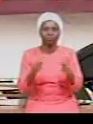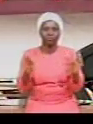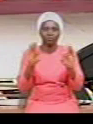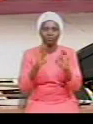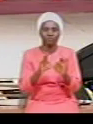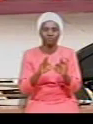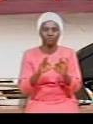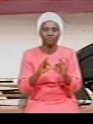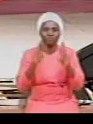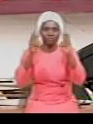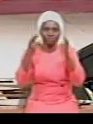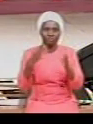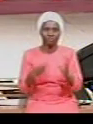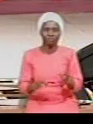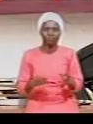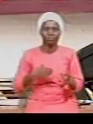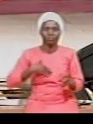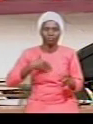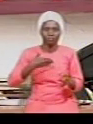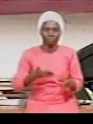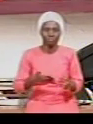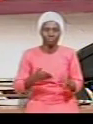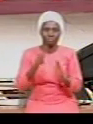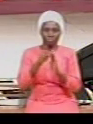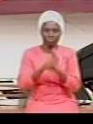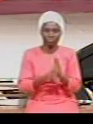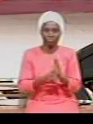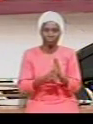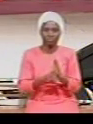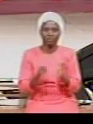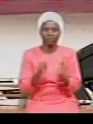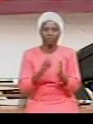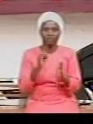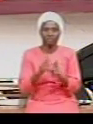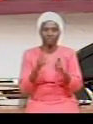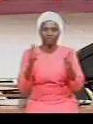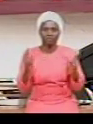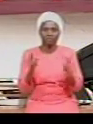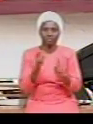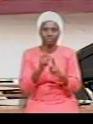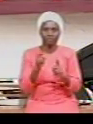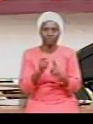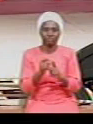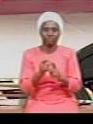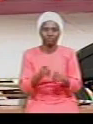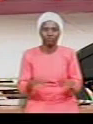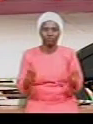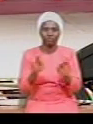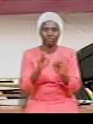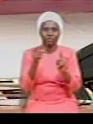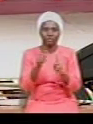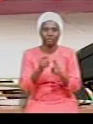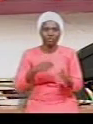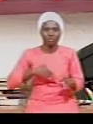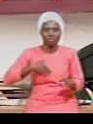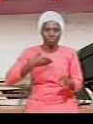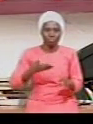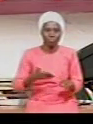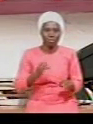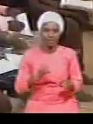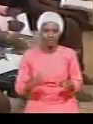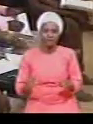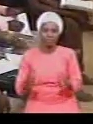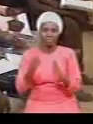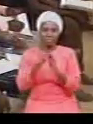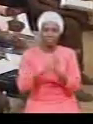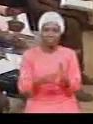willingness. That's a great word. That's an important word. Willingness. You know, as